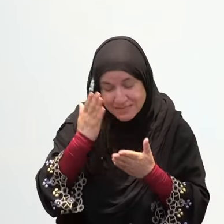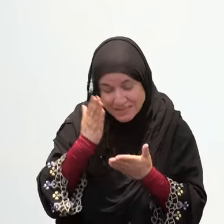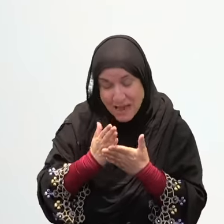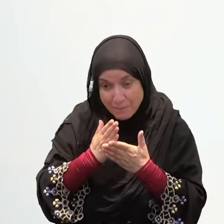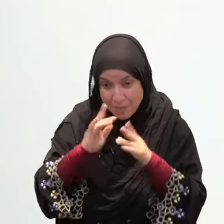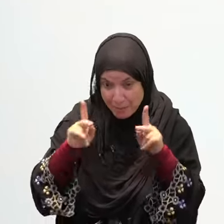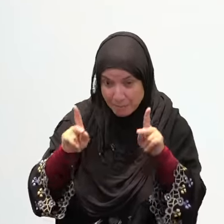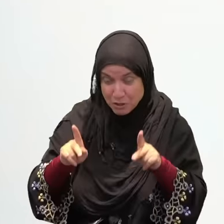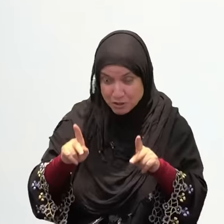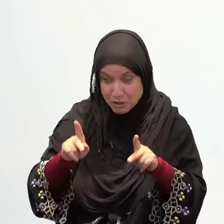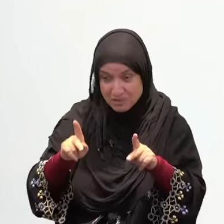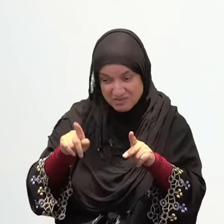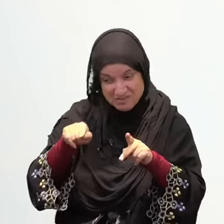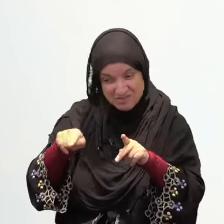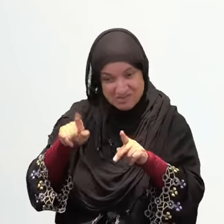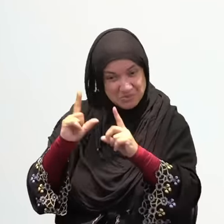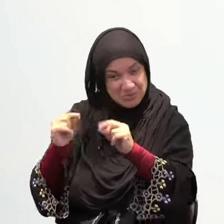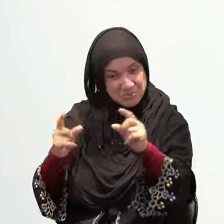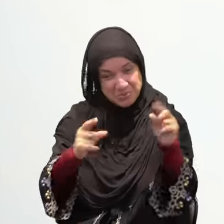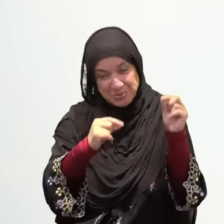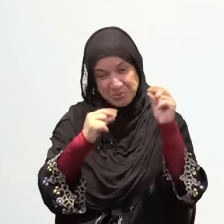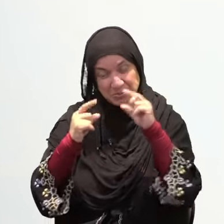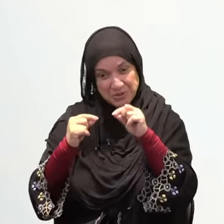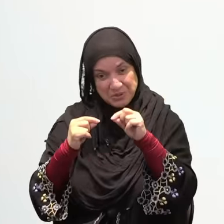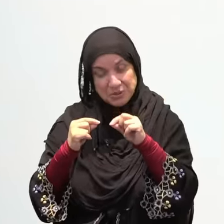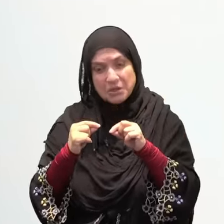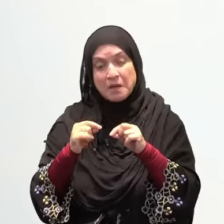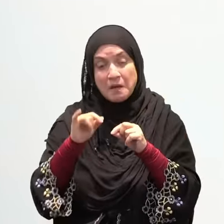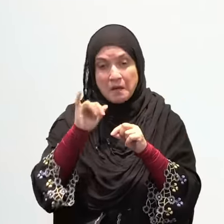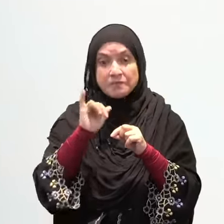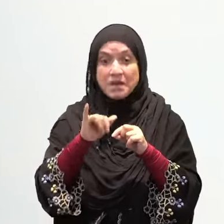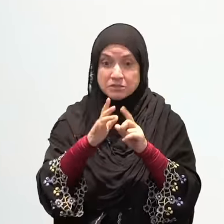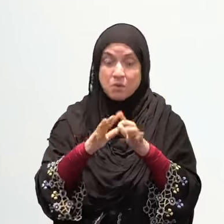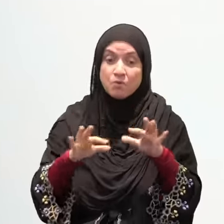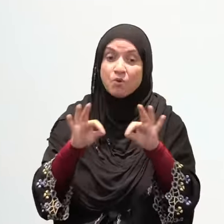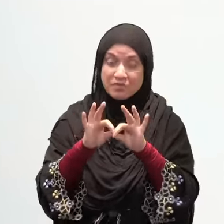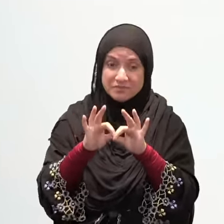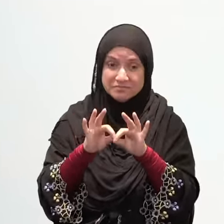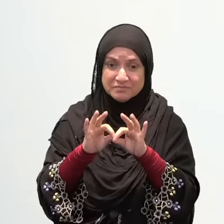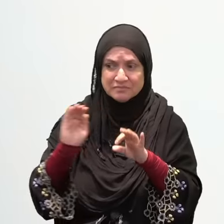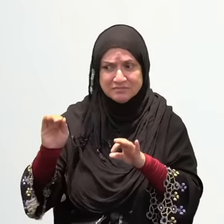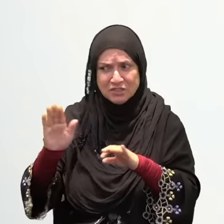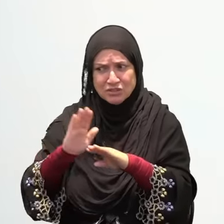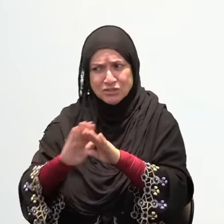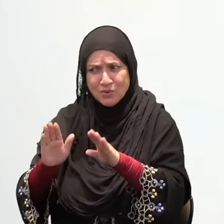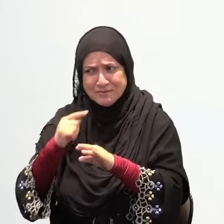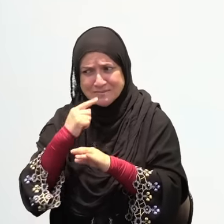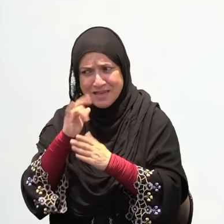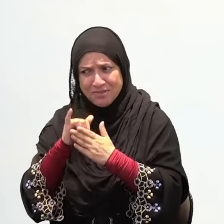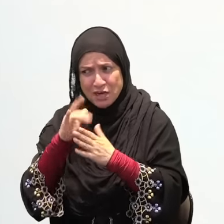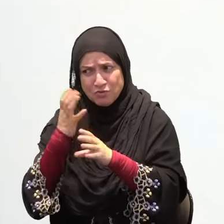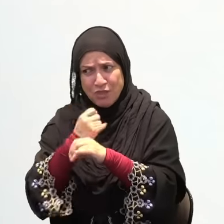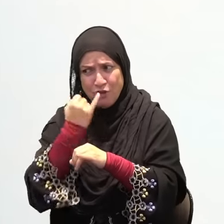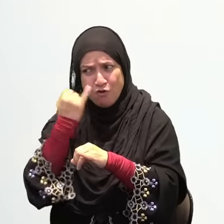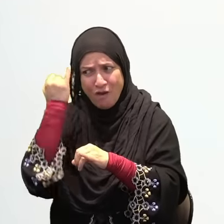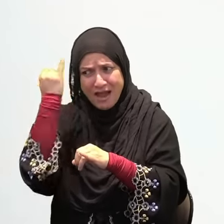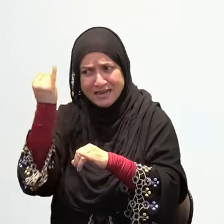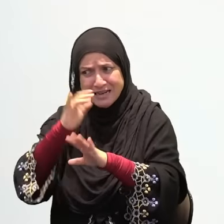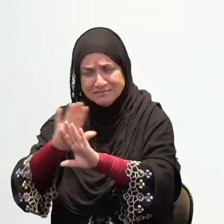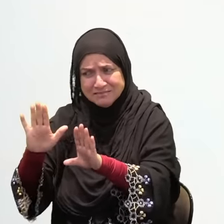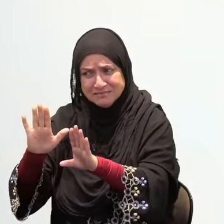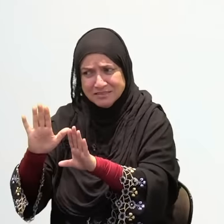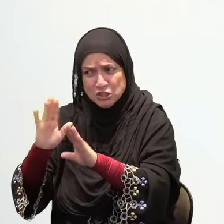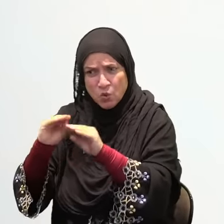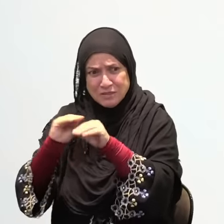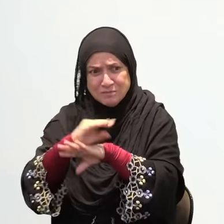go talk to these people. There were 6,000 of them gathered, buzzing like bees reading the Quran and circulating some of the most toxic stuff